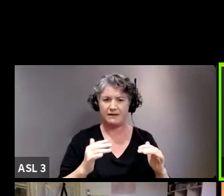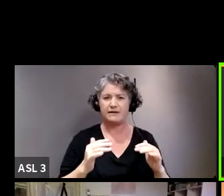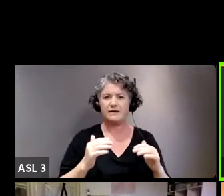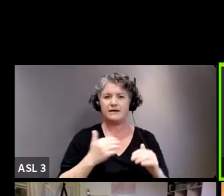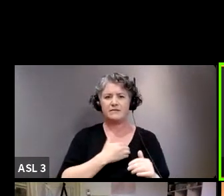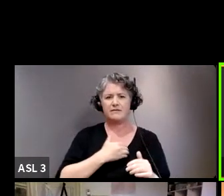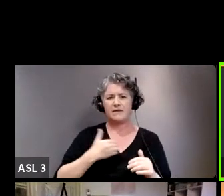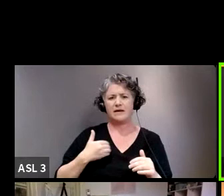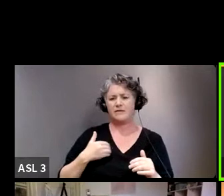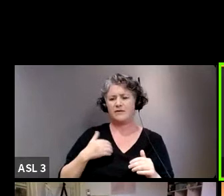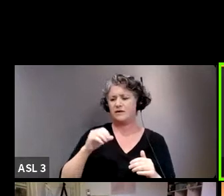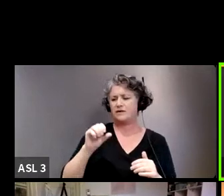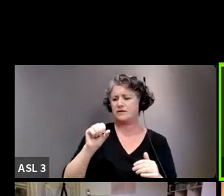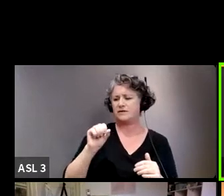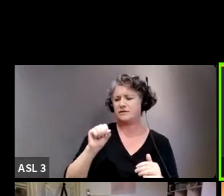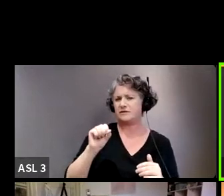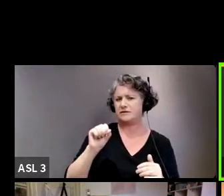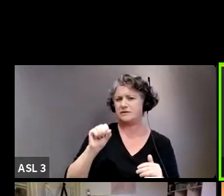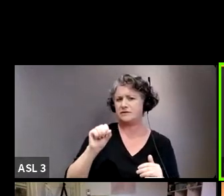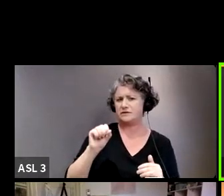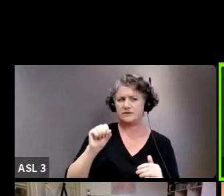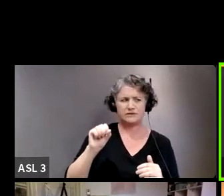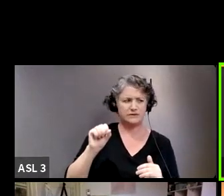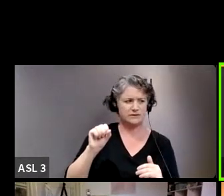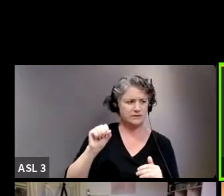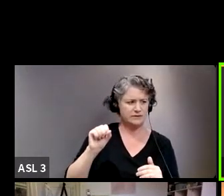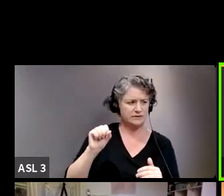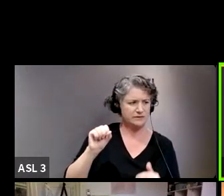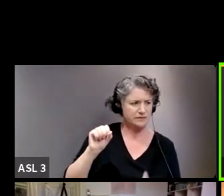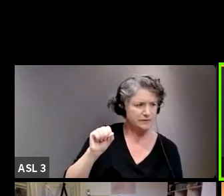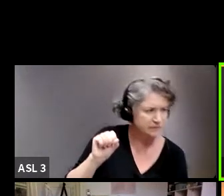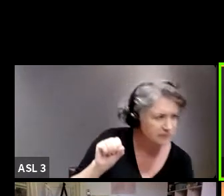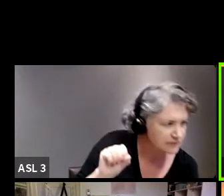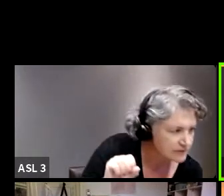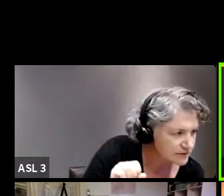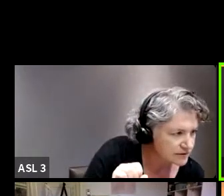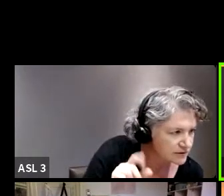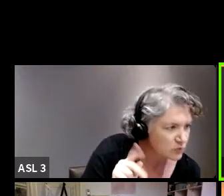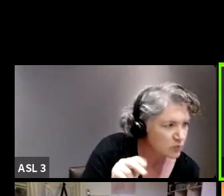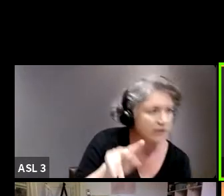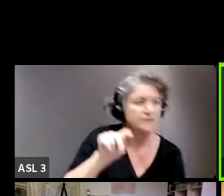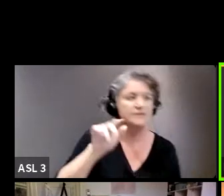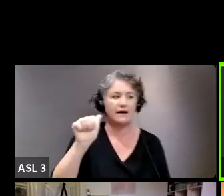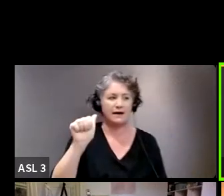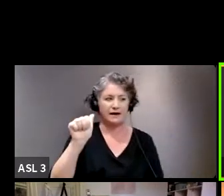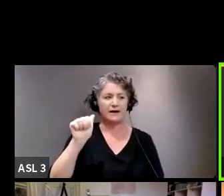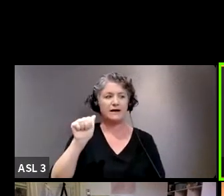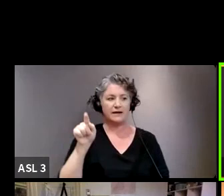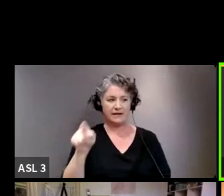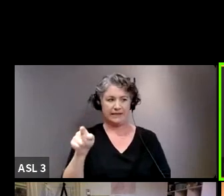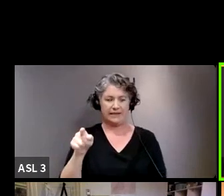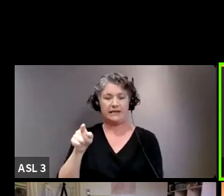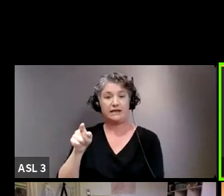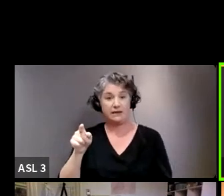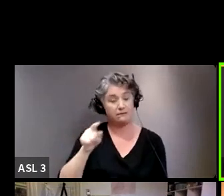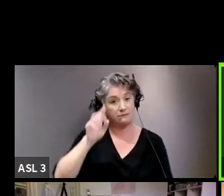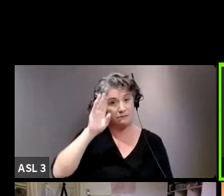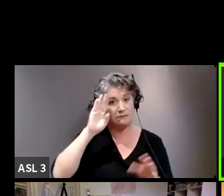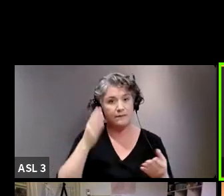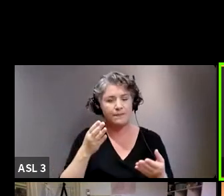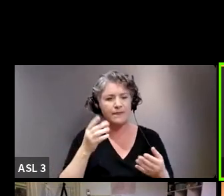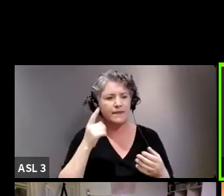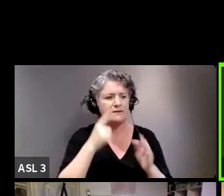question about the mental health and the alternate provisions uh an immediate need now for